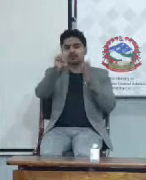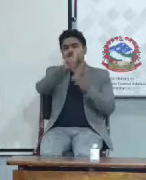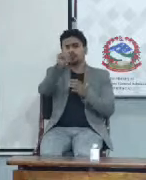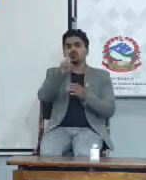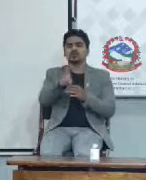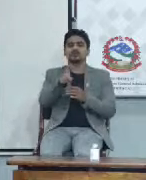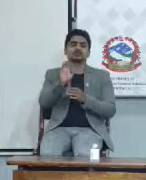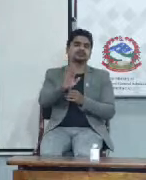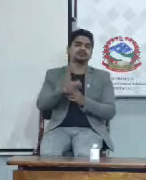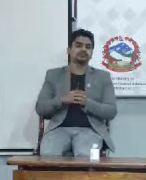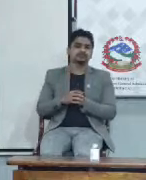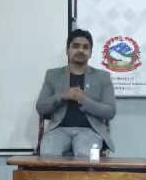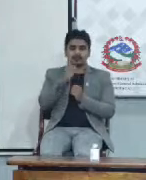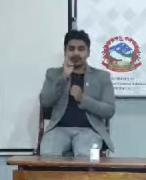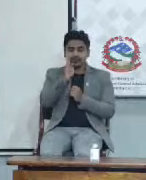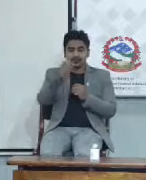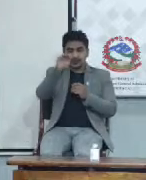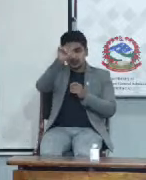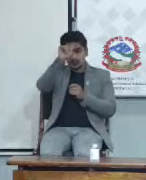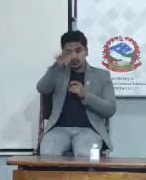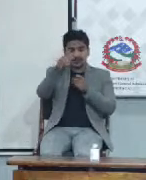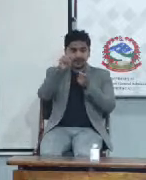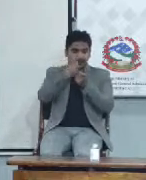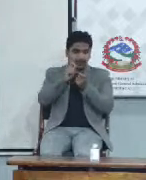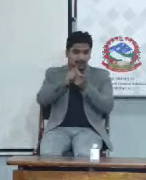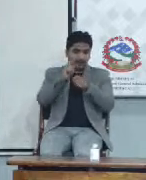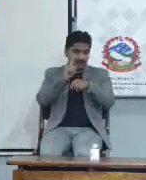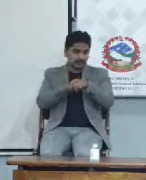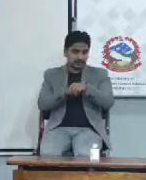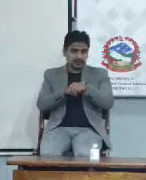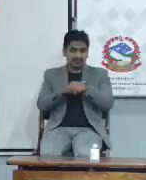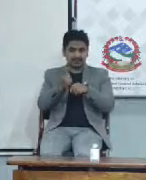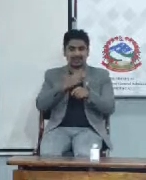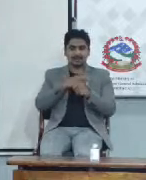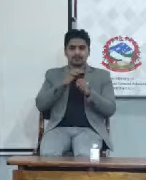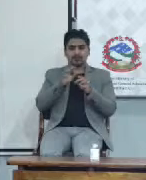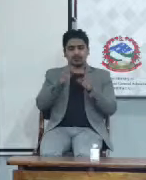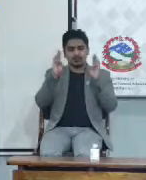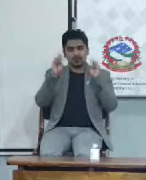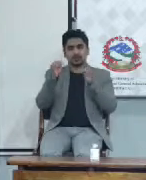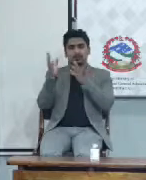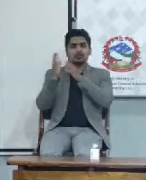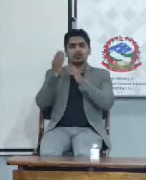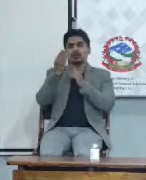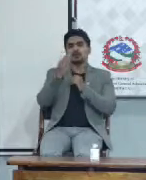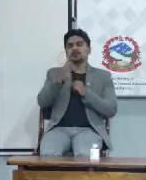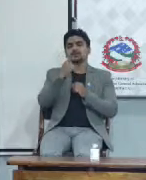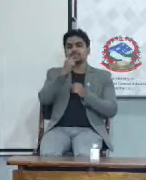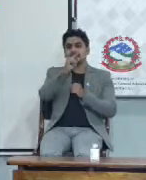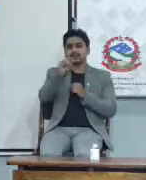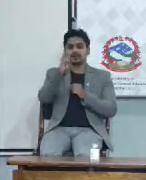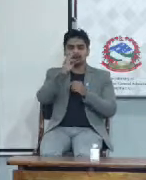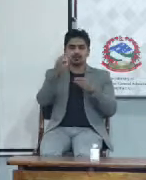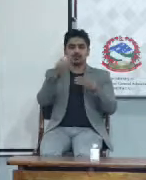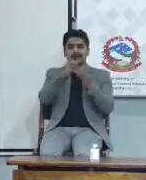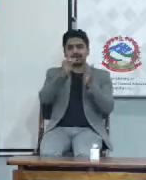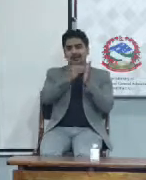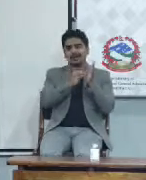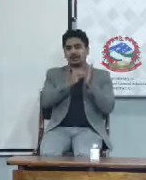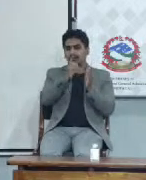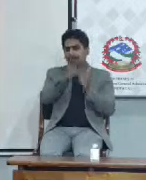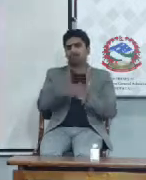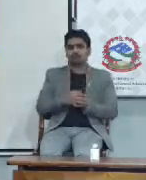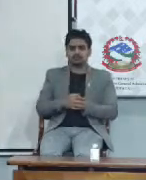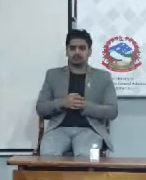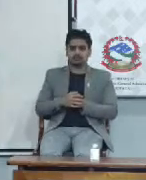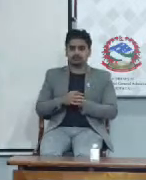we have a very important role. That is the example. Move ahead, please. Is the next example. Few months back, the